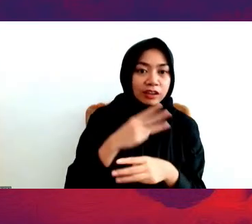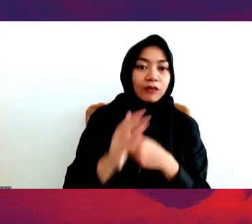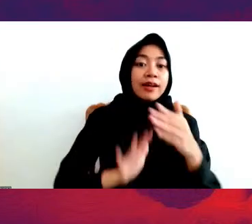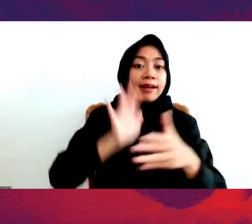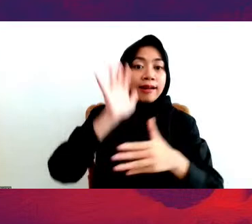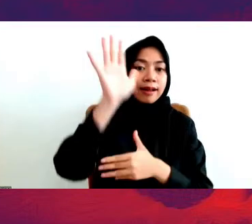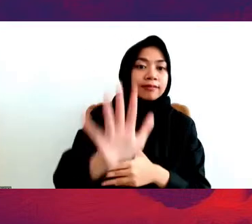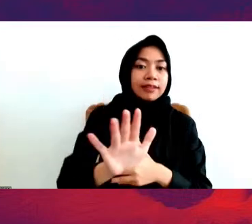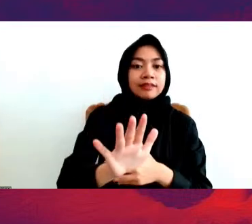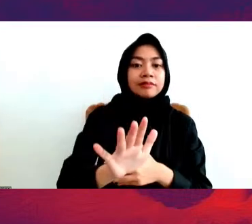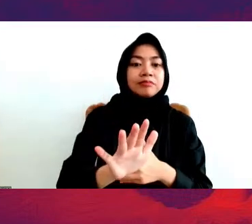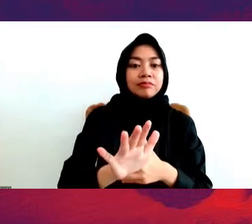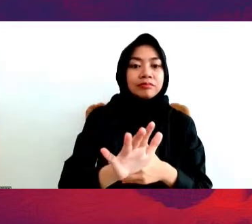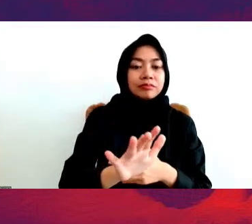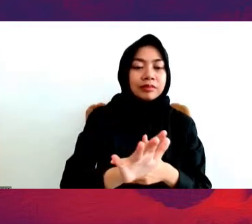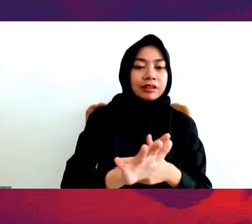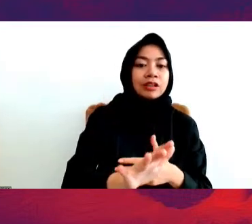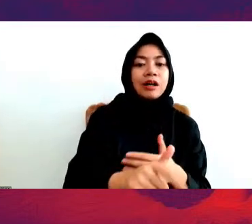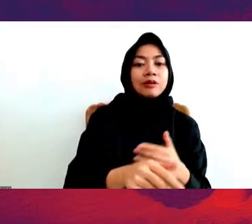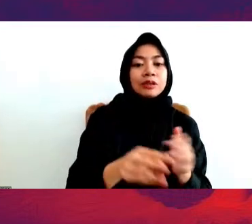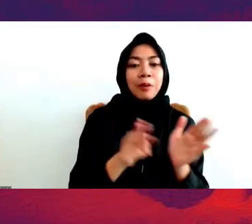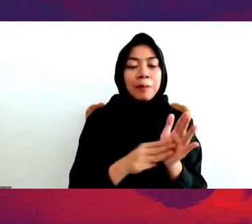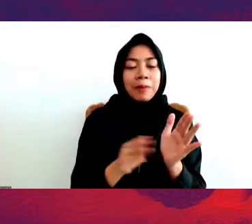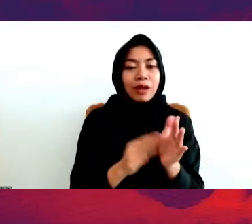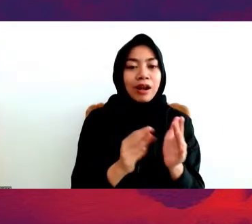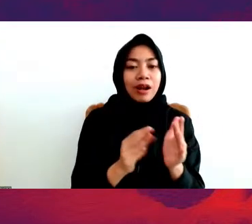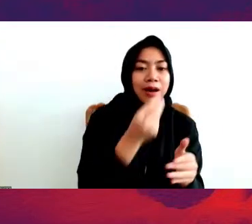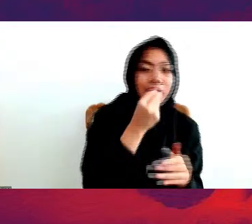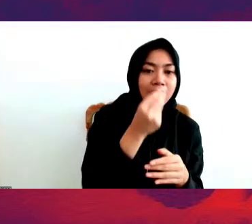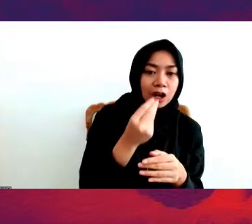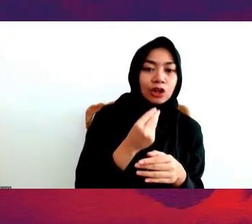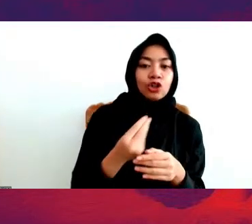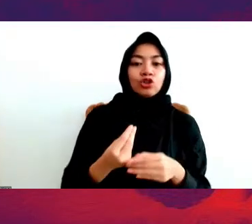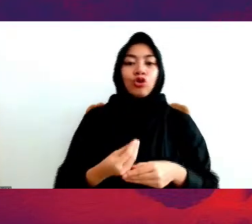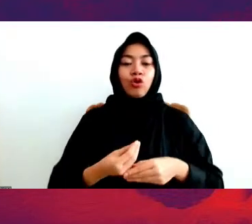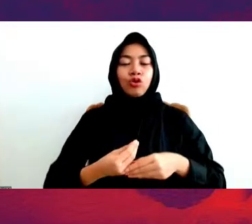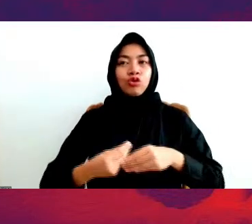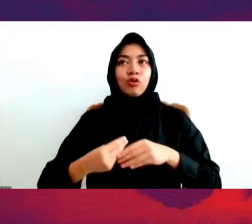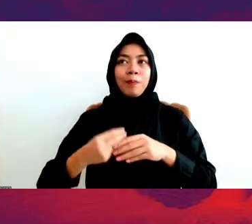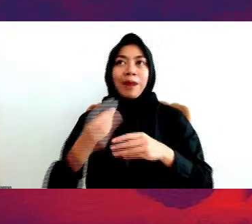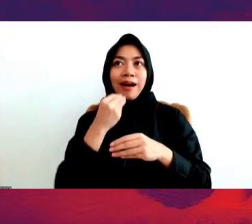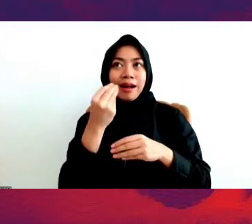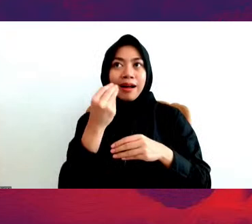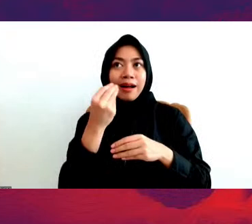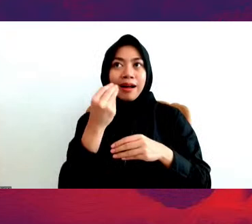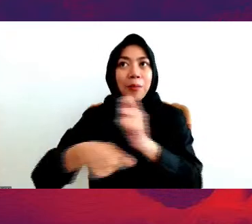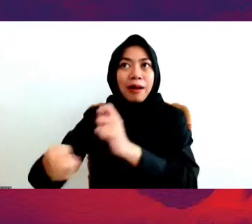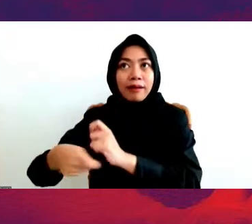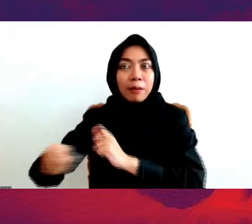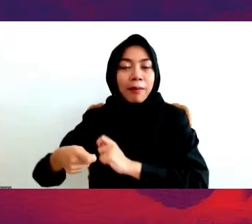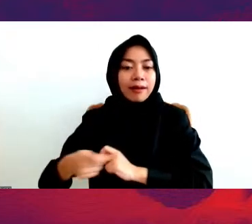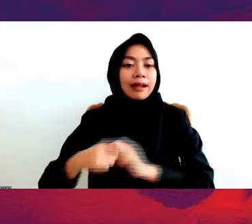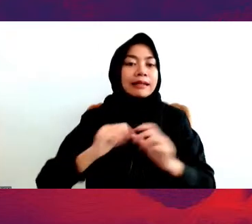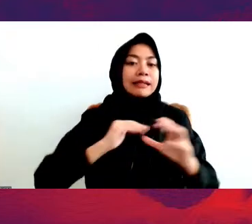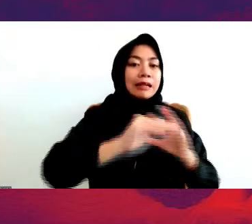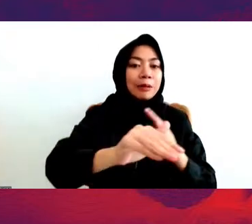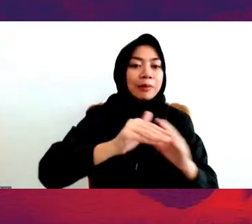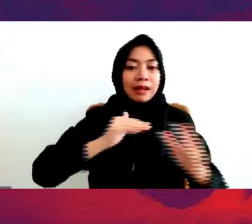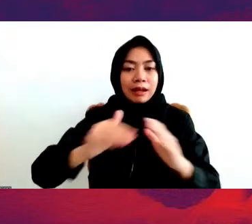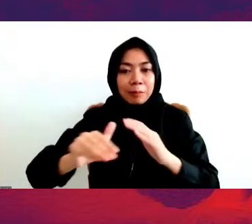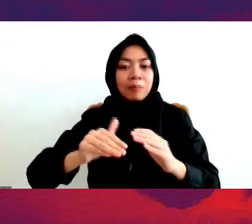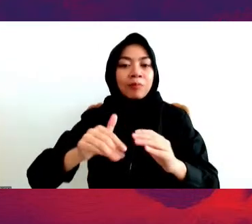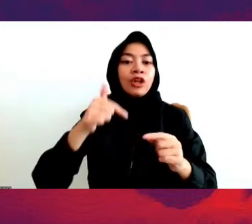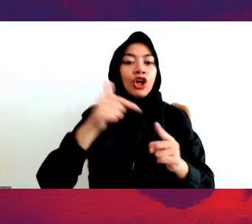assistance and combat supply disruptions, especially in urban area. And second one, maintain support to lower middle and